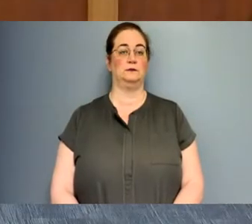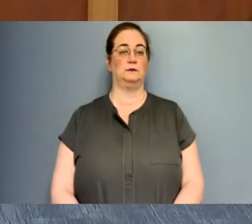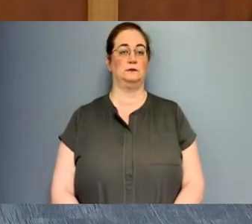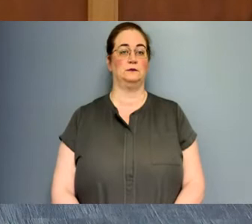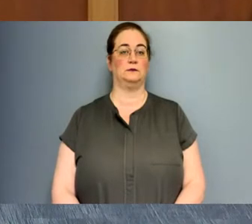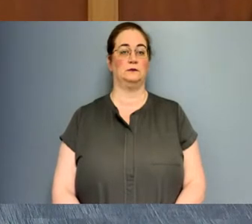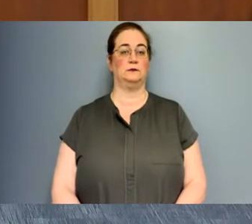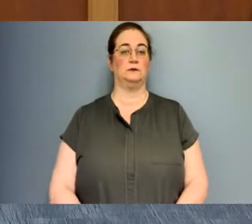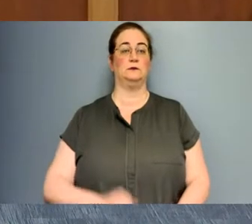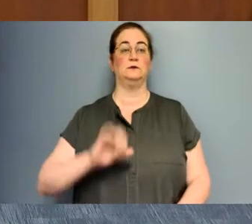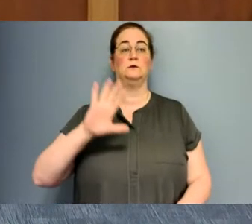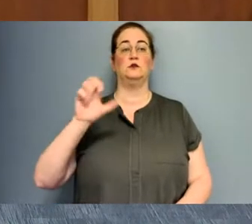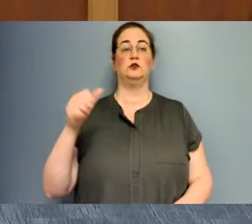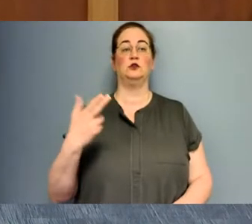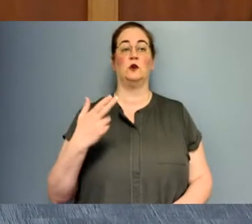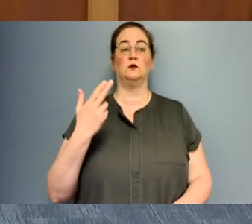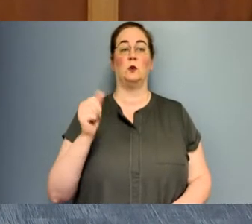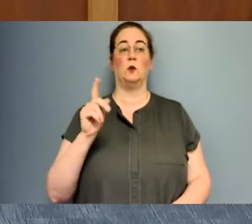Josh Hogan.